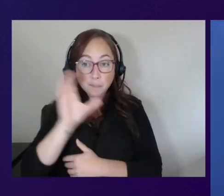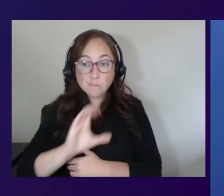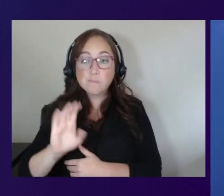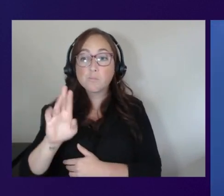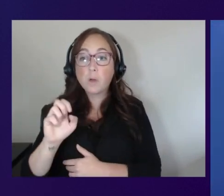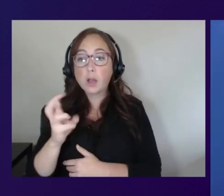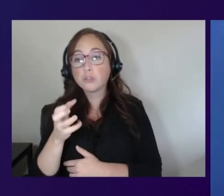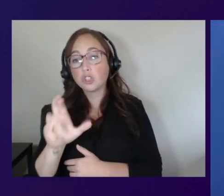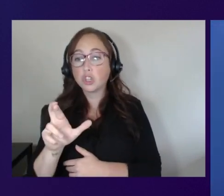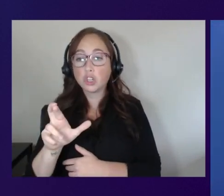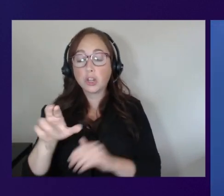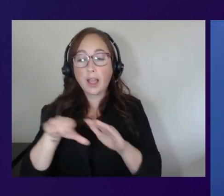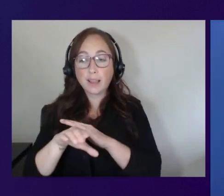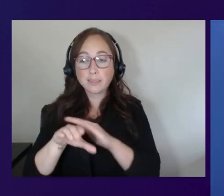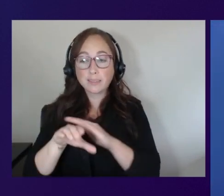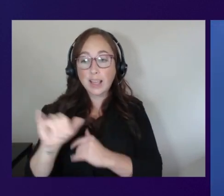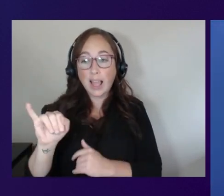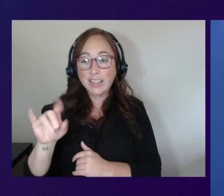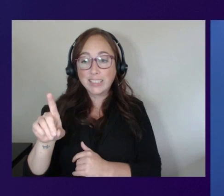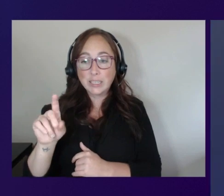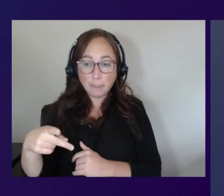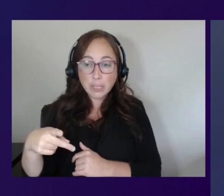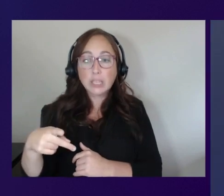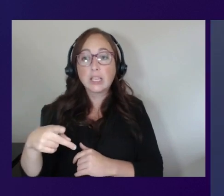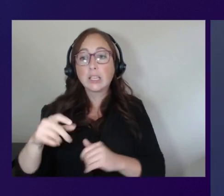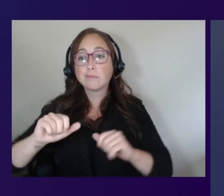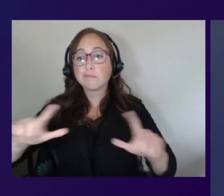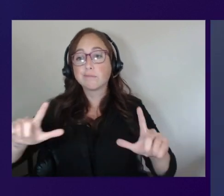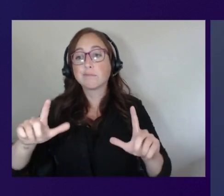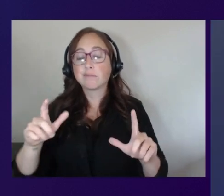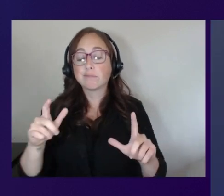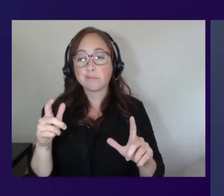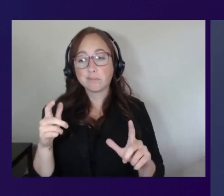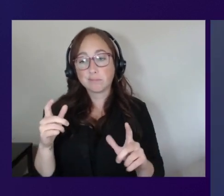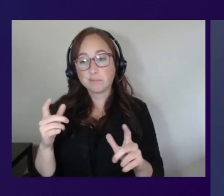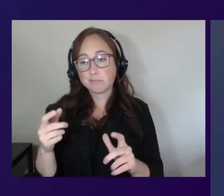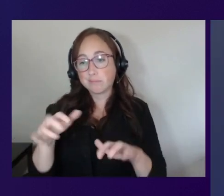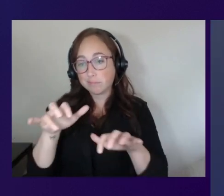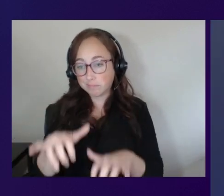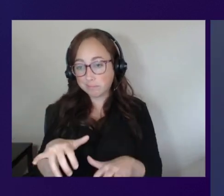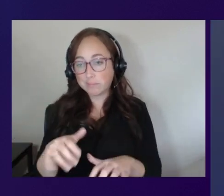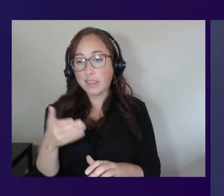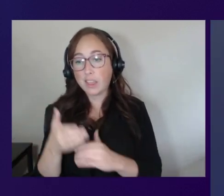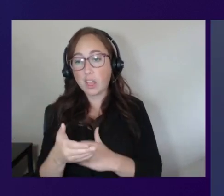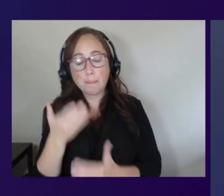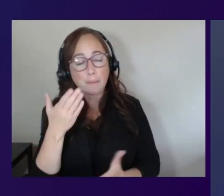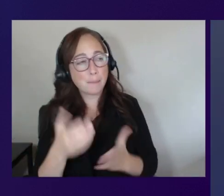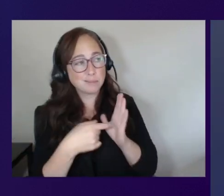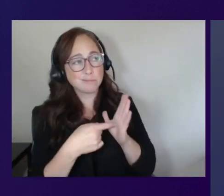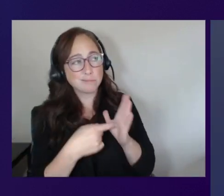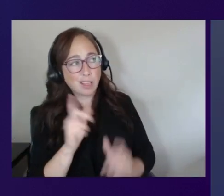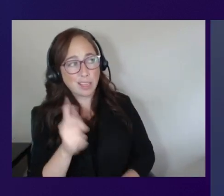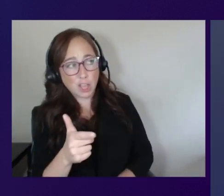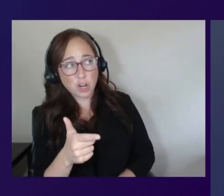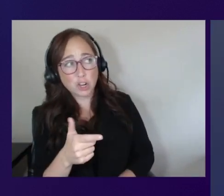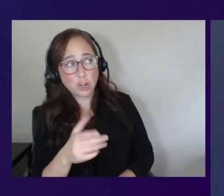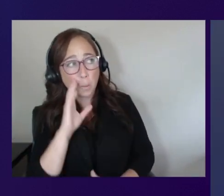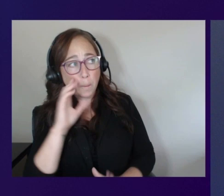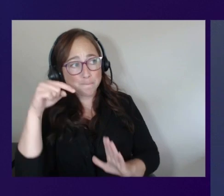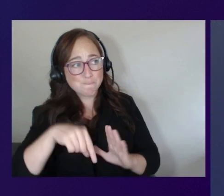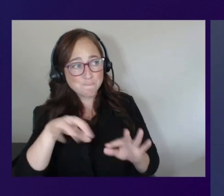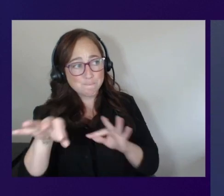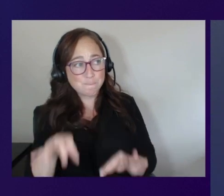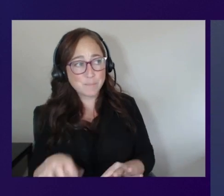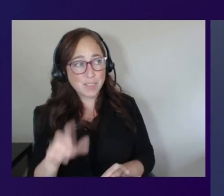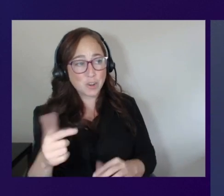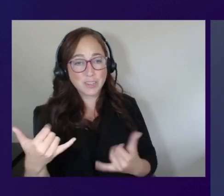through IDP, then you can easily access and your I think application. we're going to talk about more of that, maybe a demo of that later on today. Yes, So. definitely. We're going to hear about all